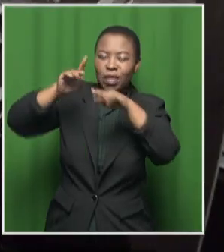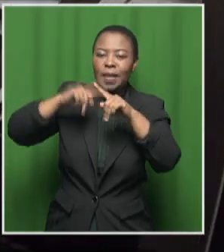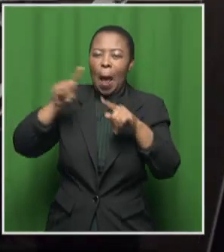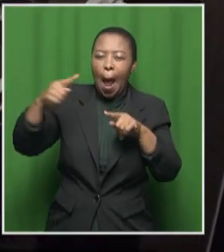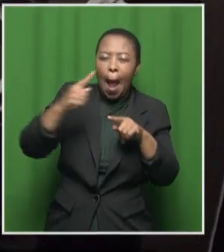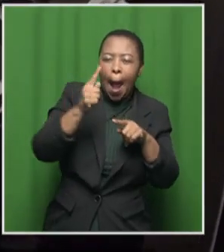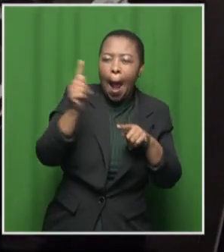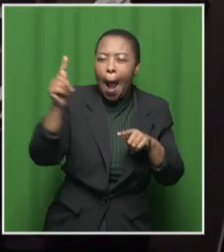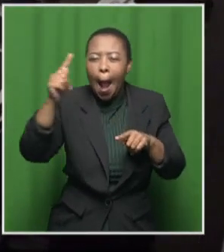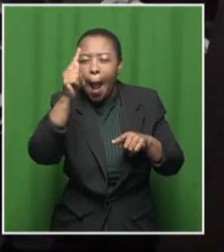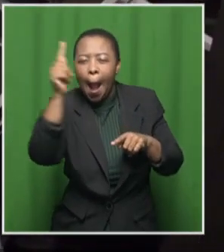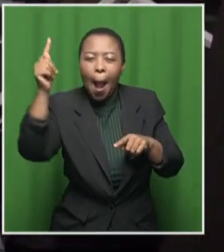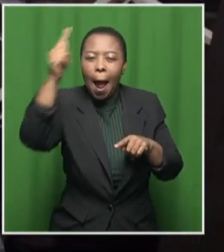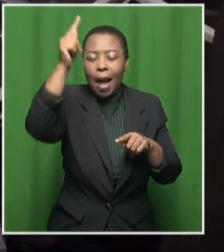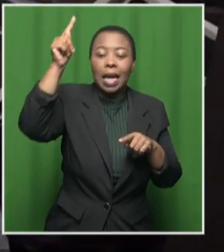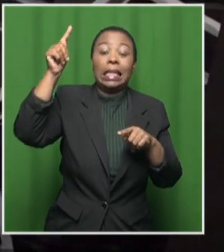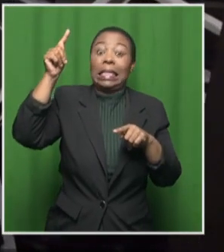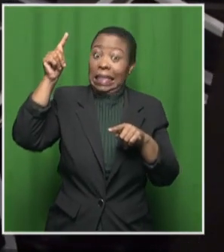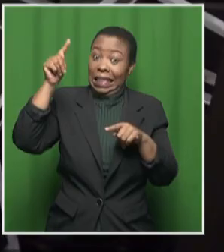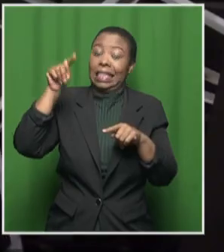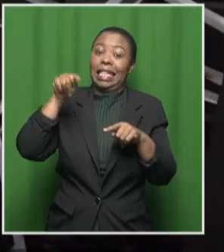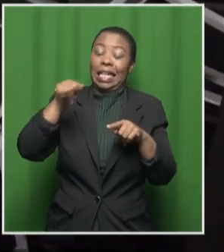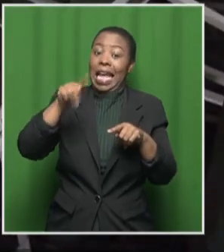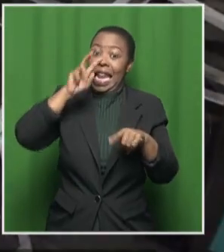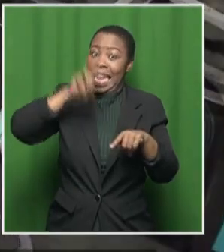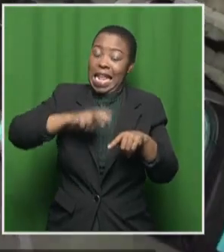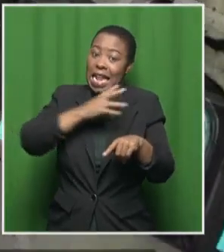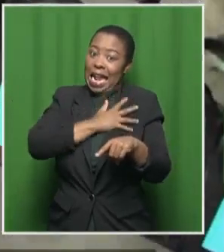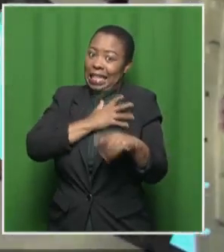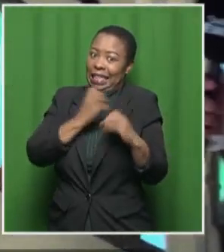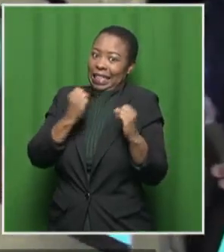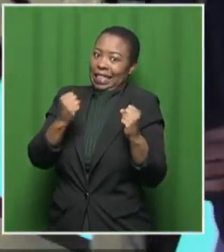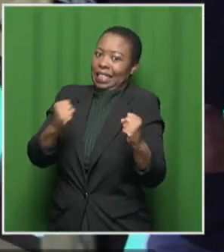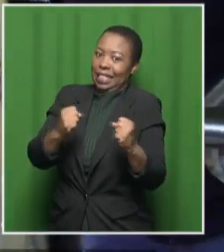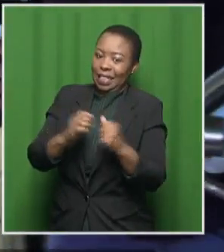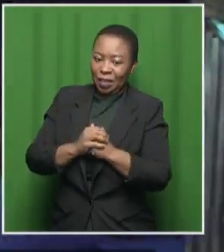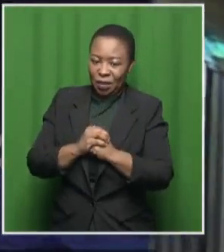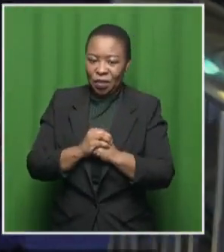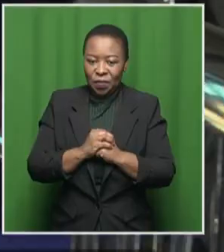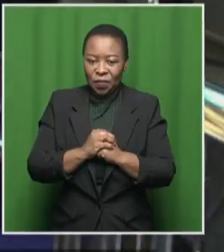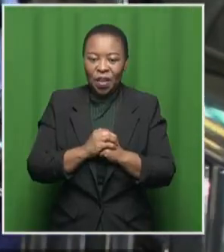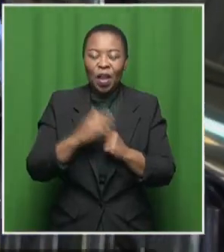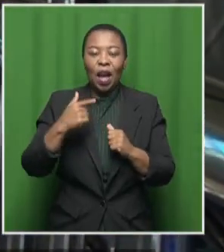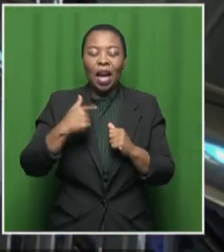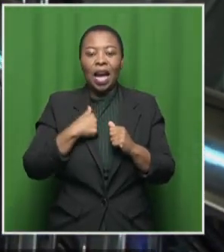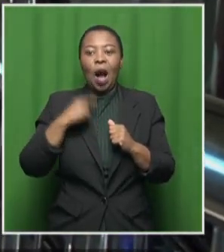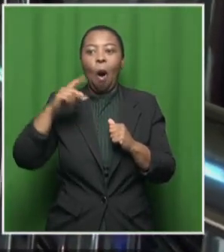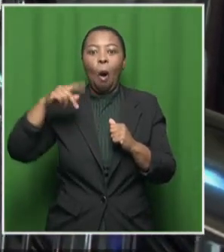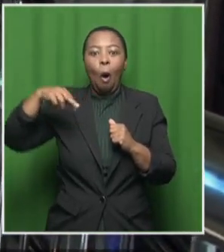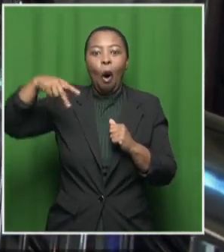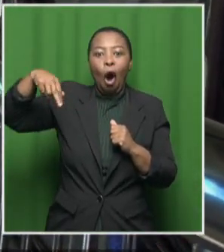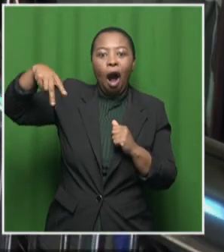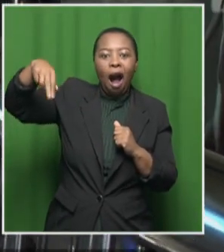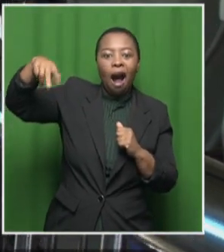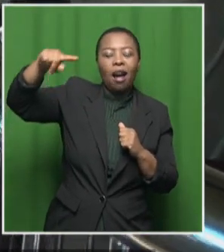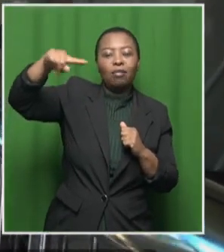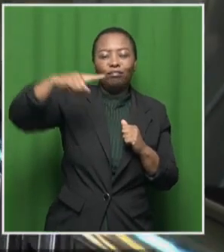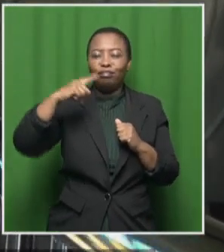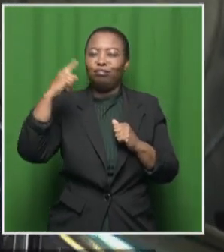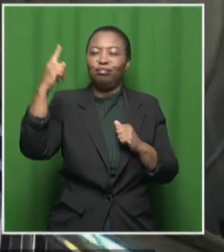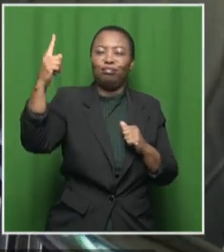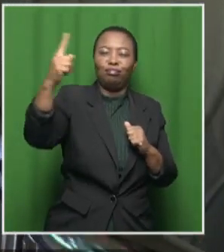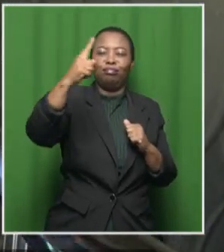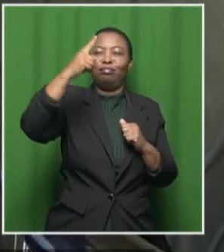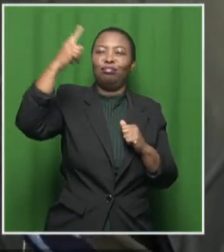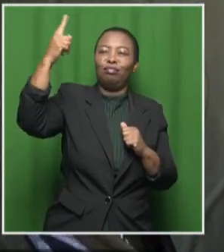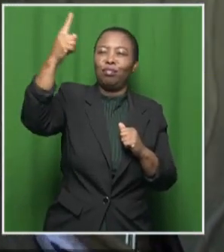staircase, not for the faint-hearted. We've just walked up a spiraling staircase from the pedestal of the Statue of Liberty